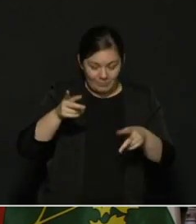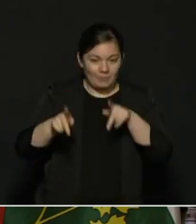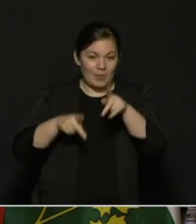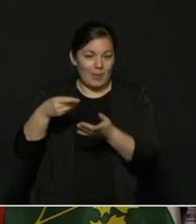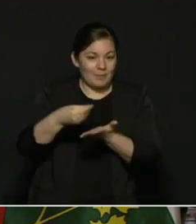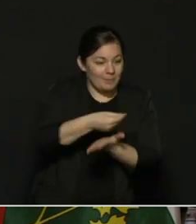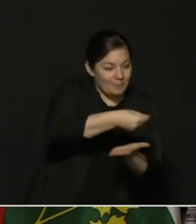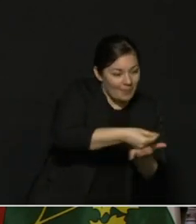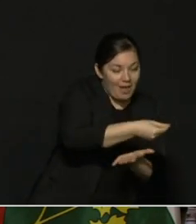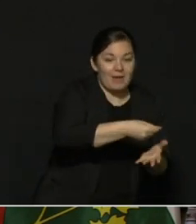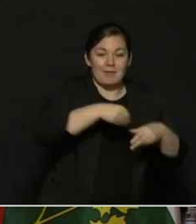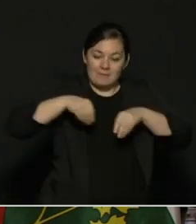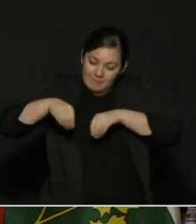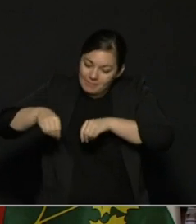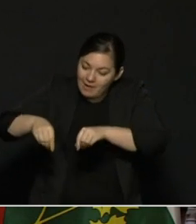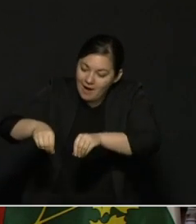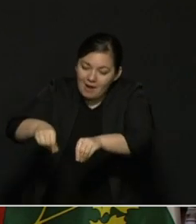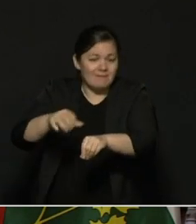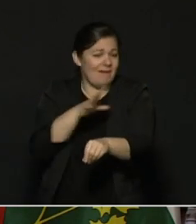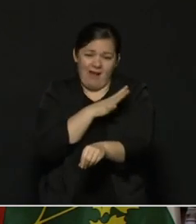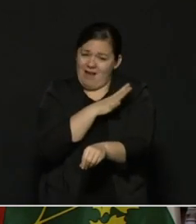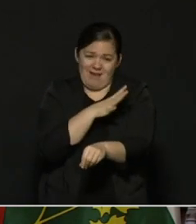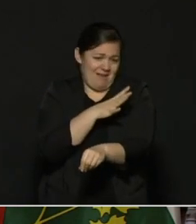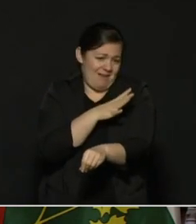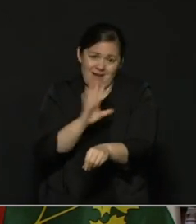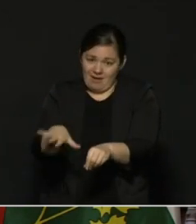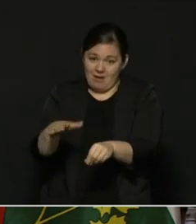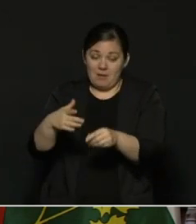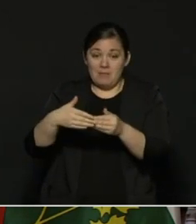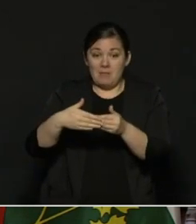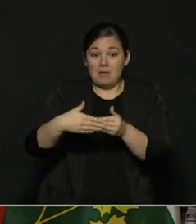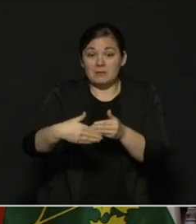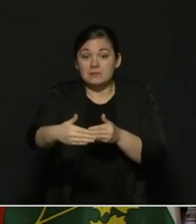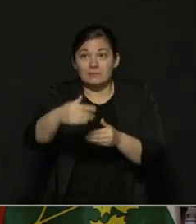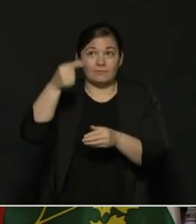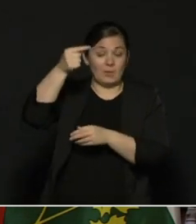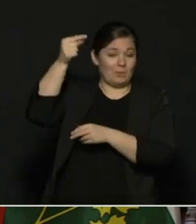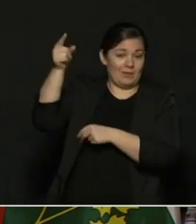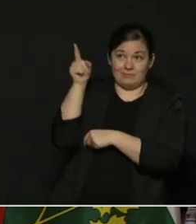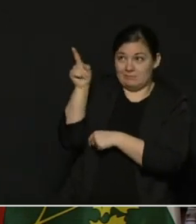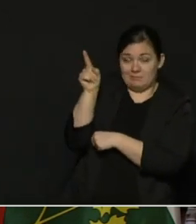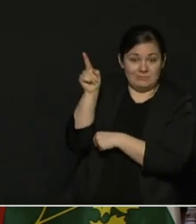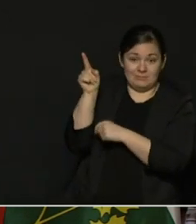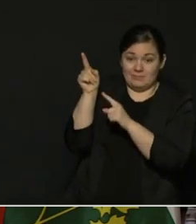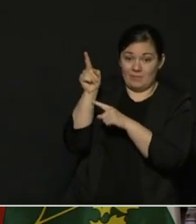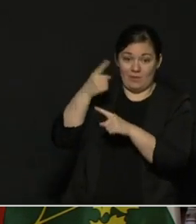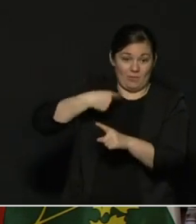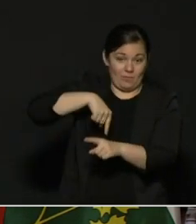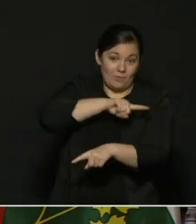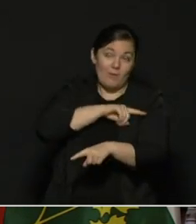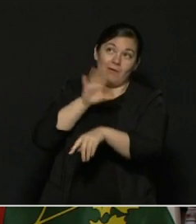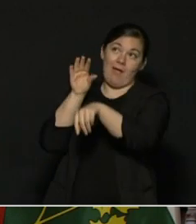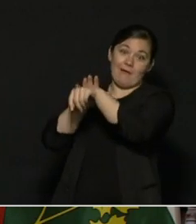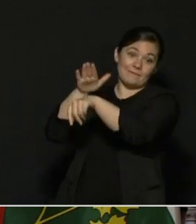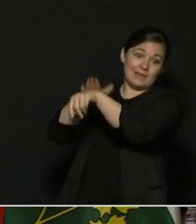it depends on what the government decides what's next. As I said, we give the general broad guidelines around which phase we're at, and